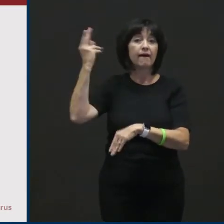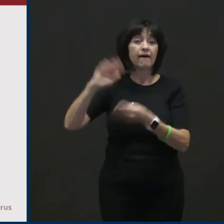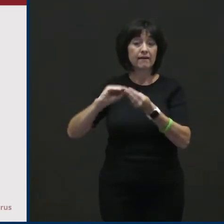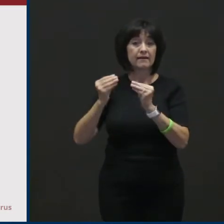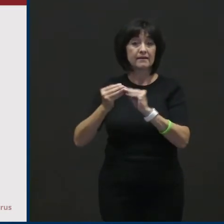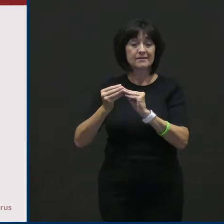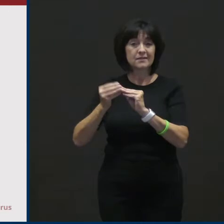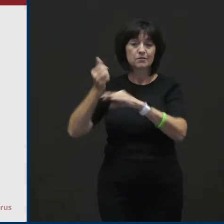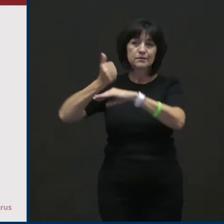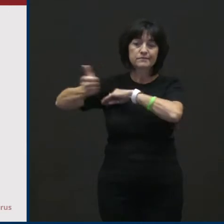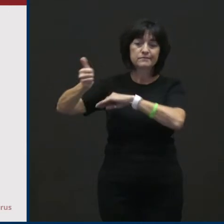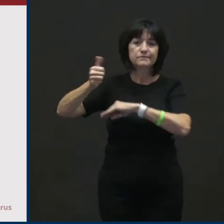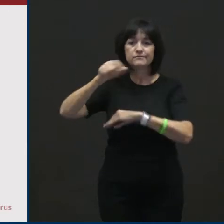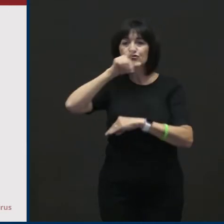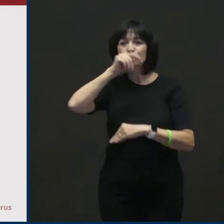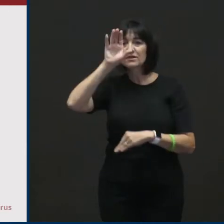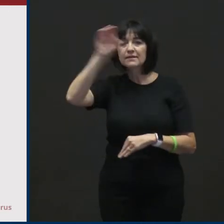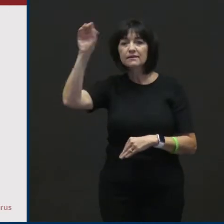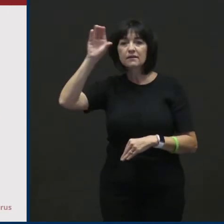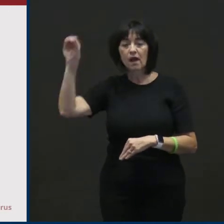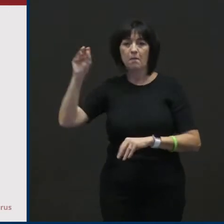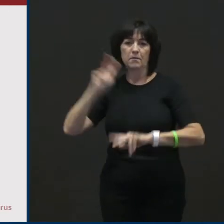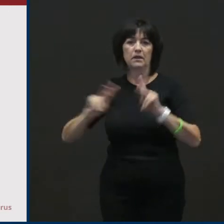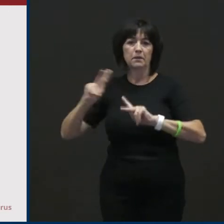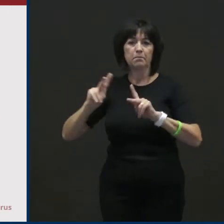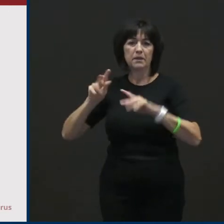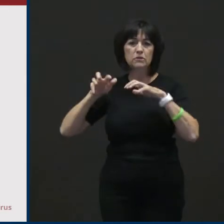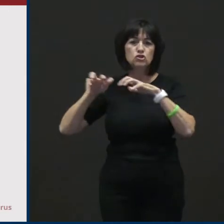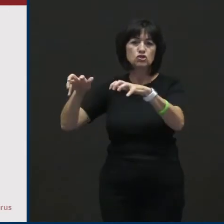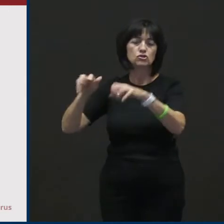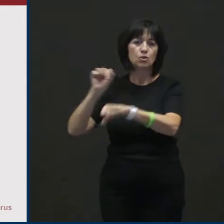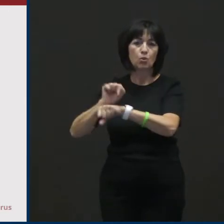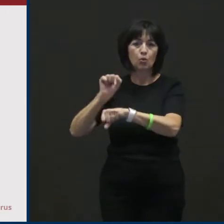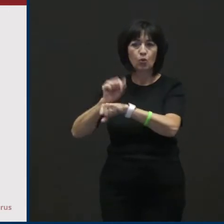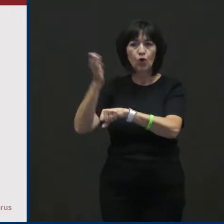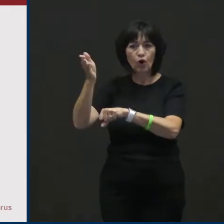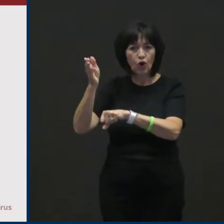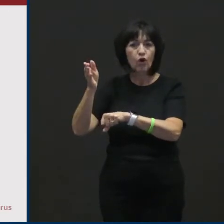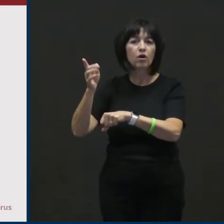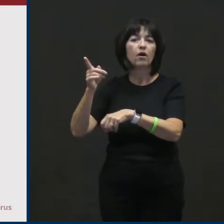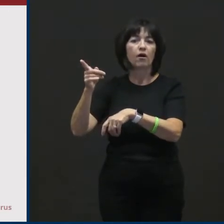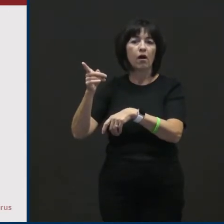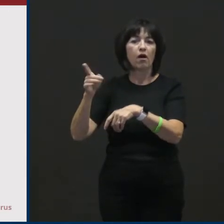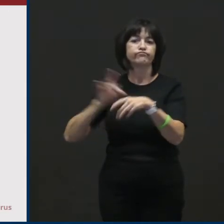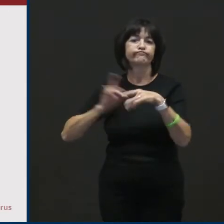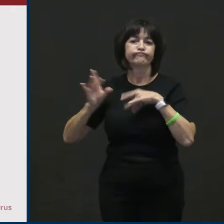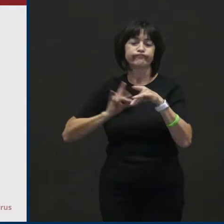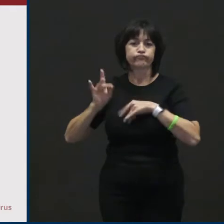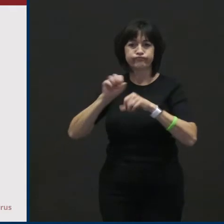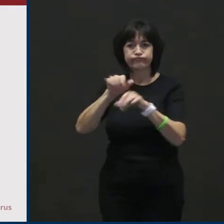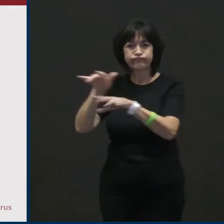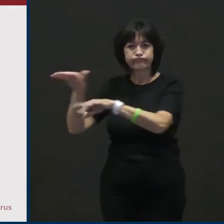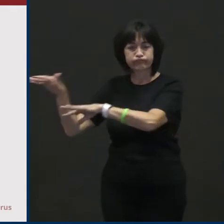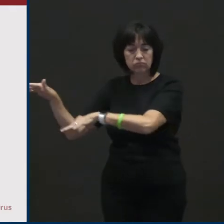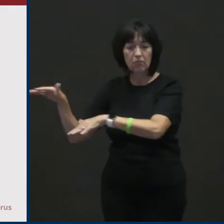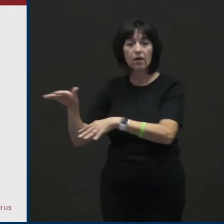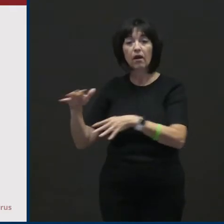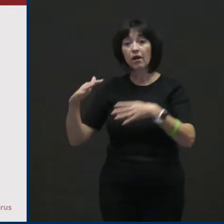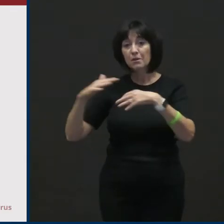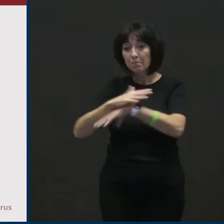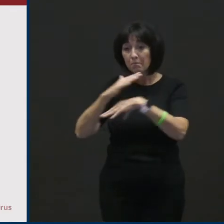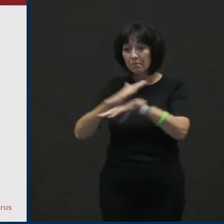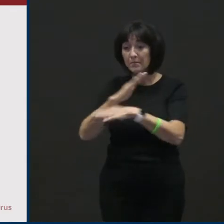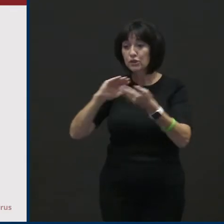and the situation in the beach communities after the 1st of June and